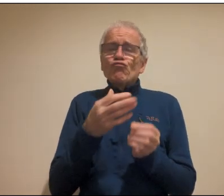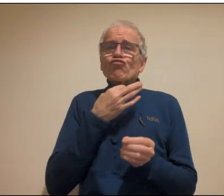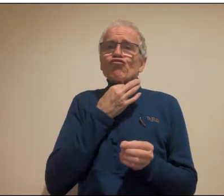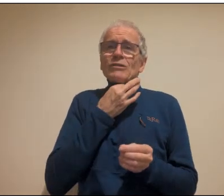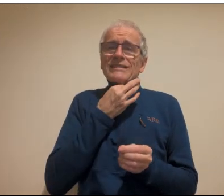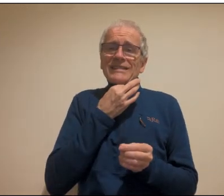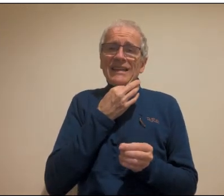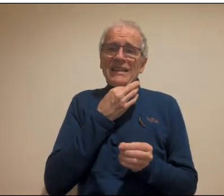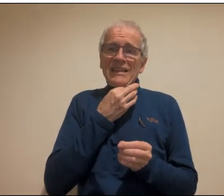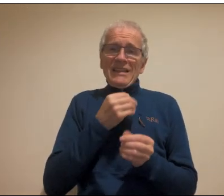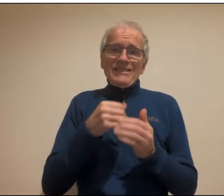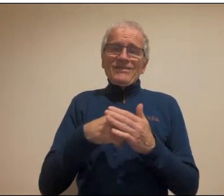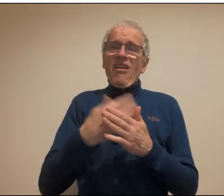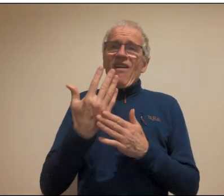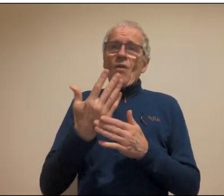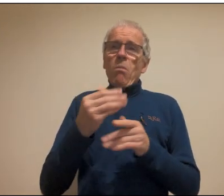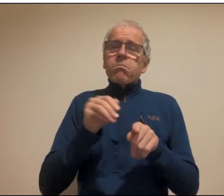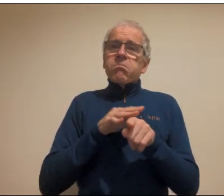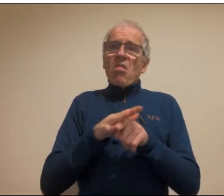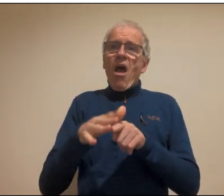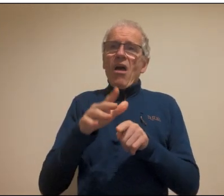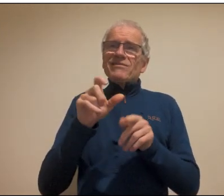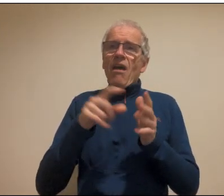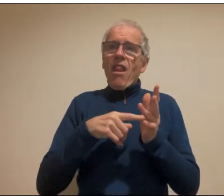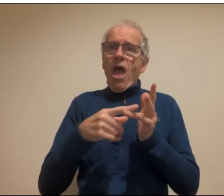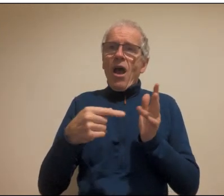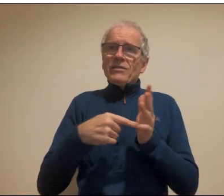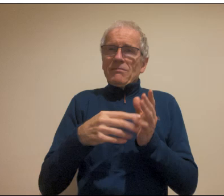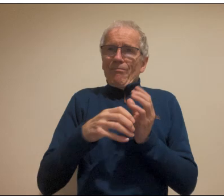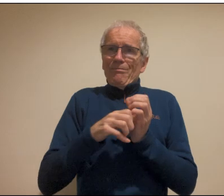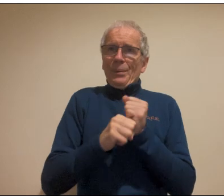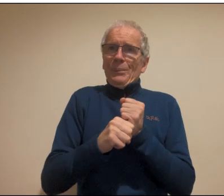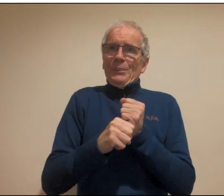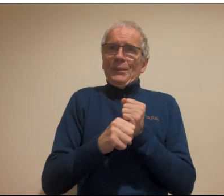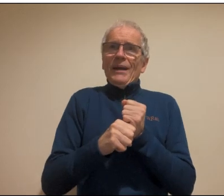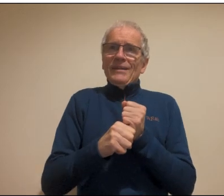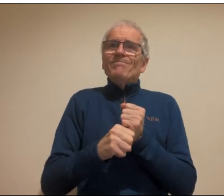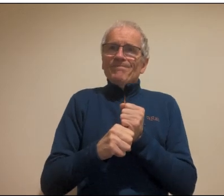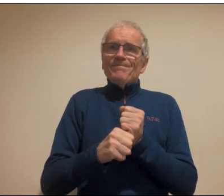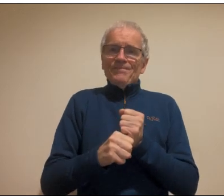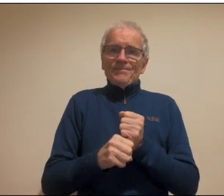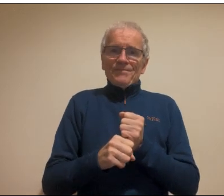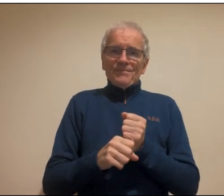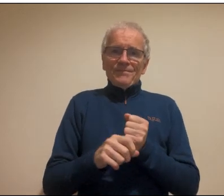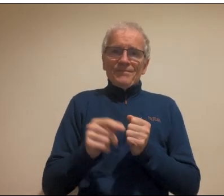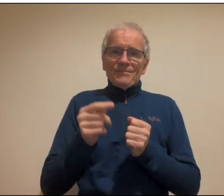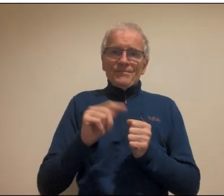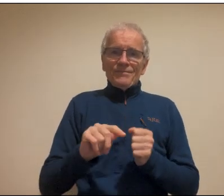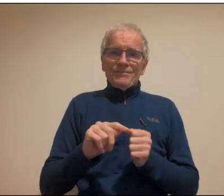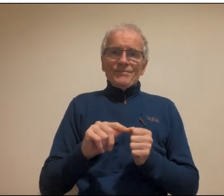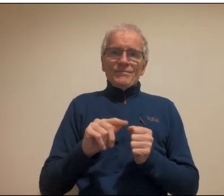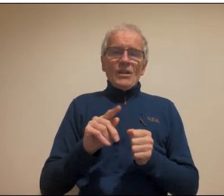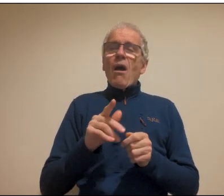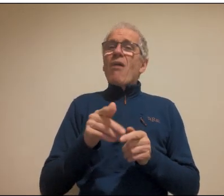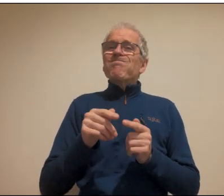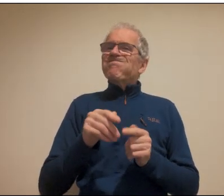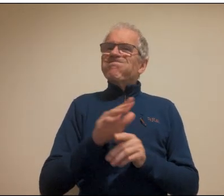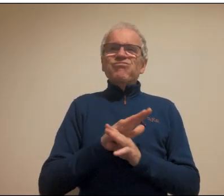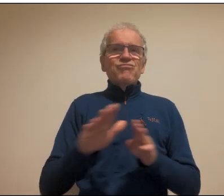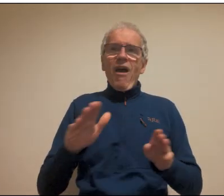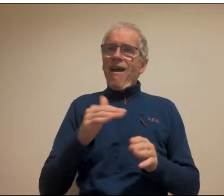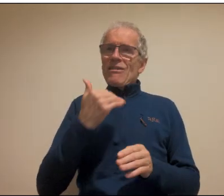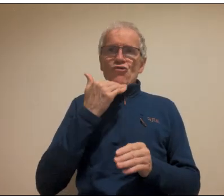Being physically inactive. Exercising regularly will help keep your heart healthy. When combined with a healthy